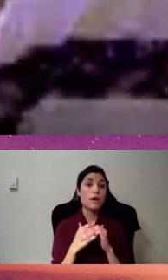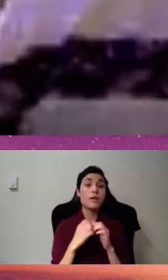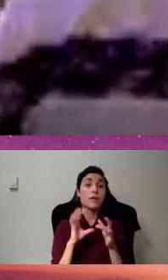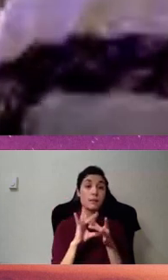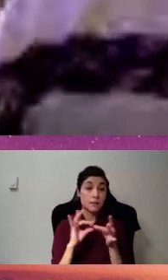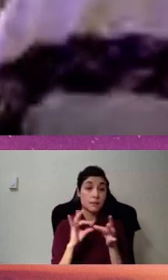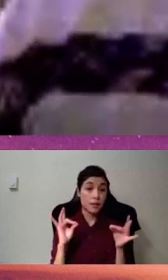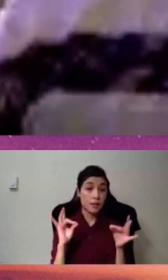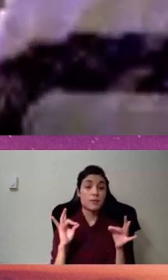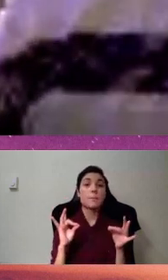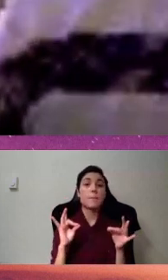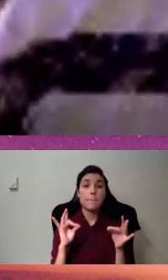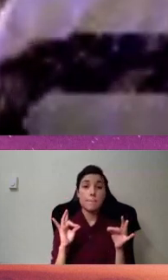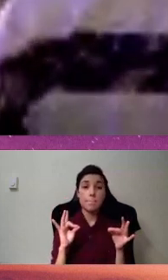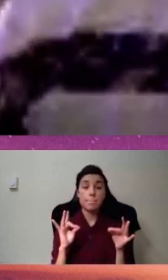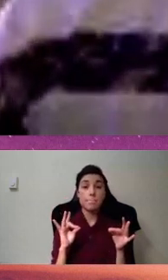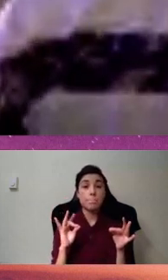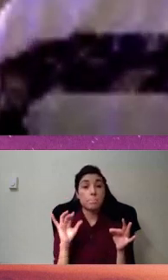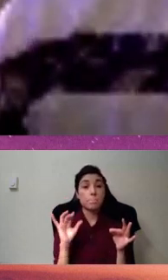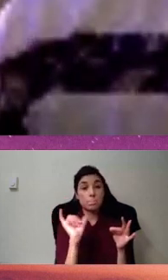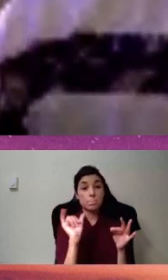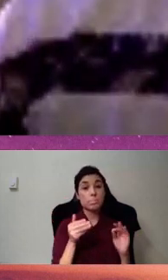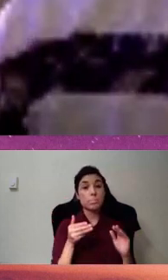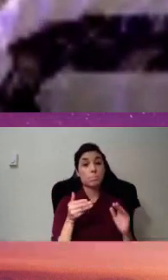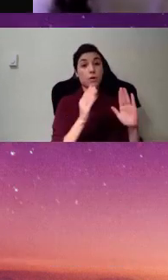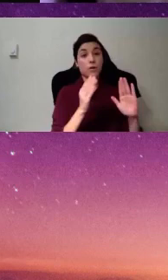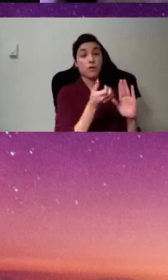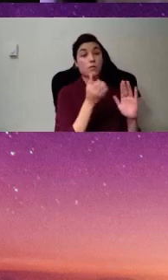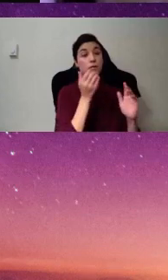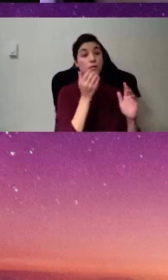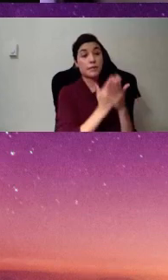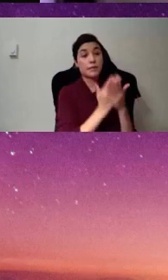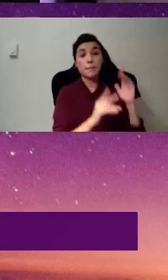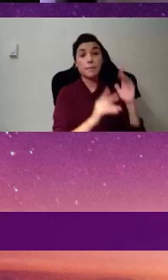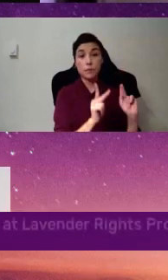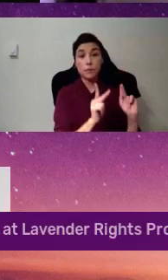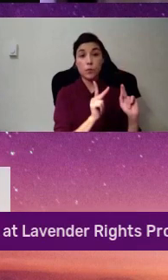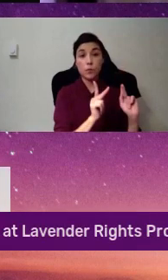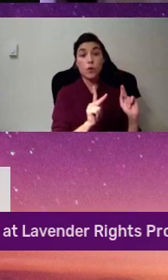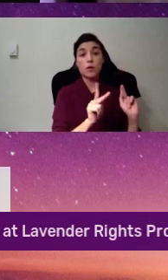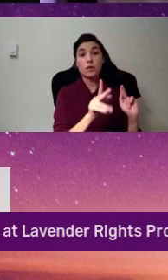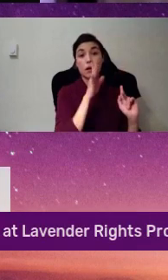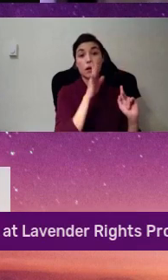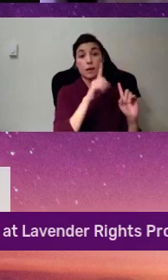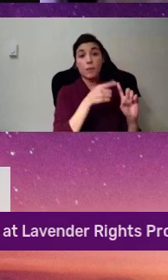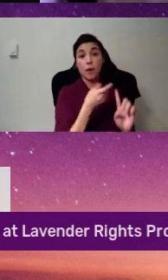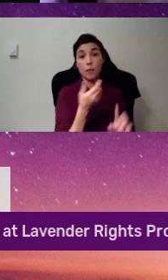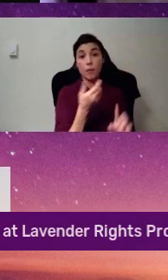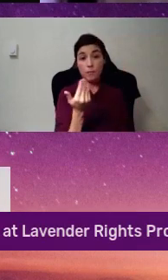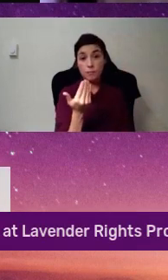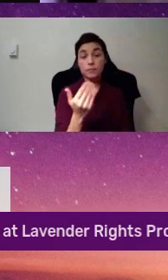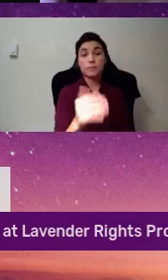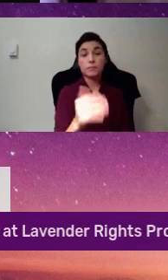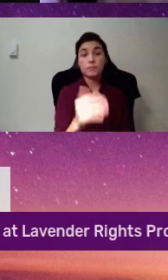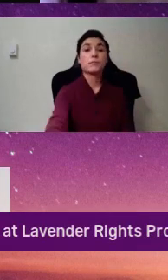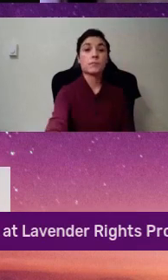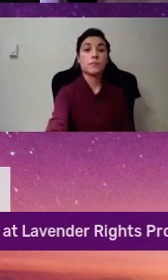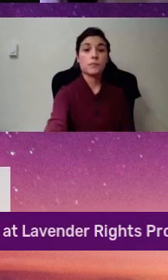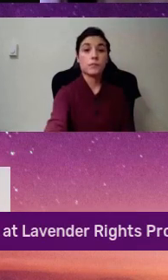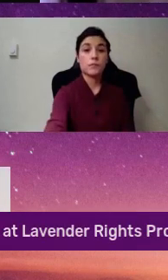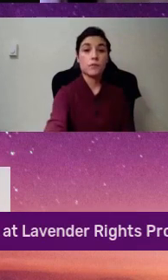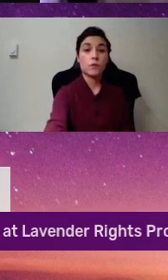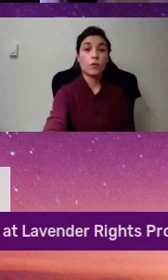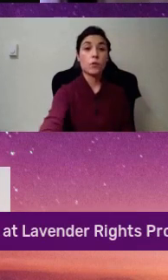in the same way that some folks were talking about earlier, we had advanced societies, advanced